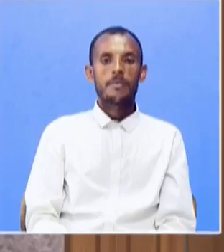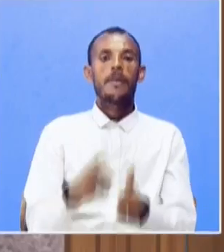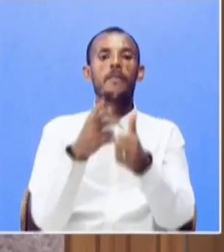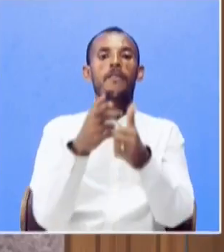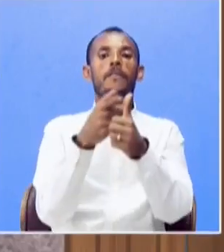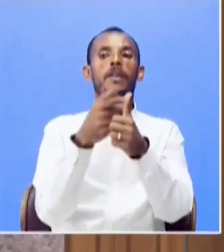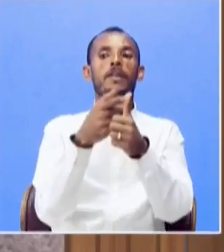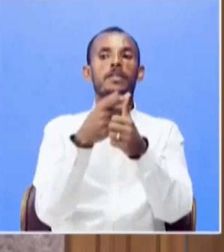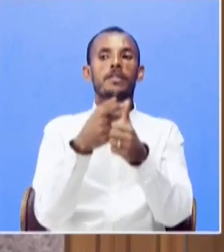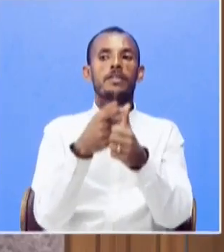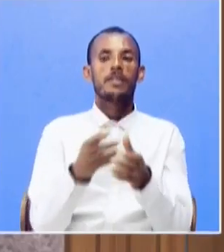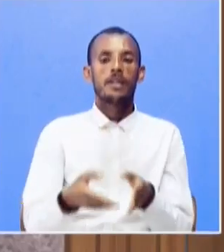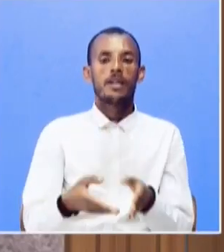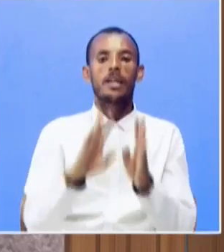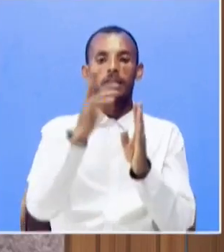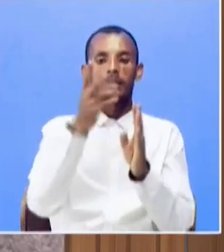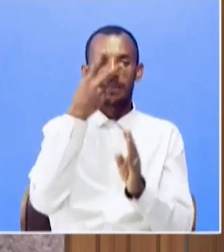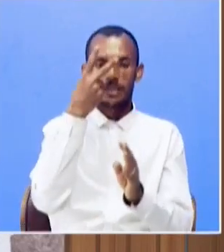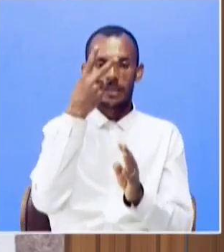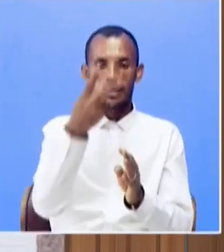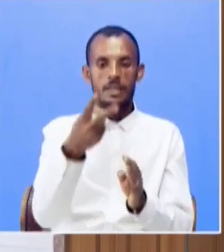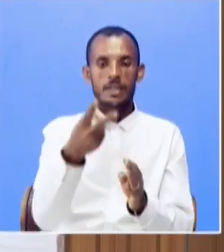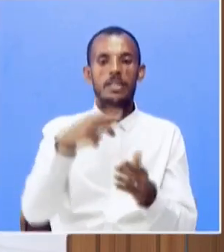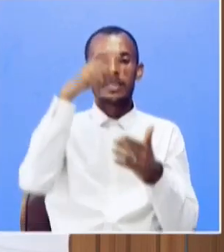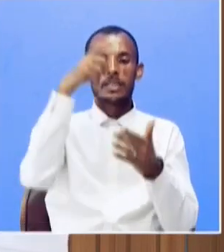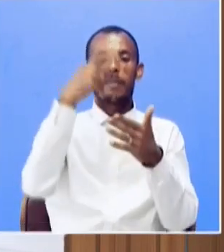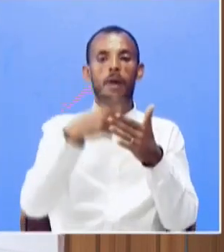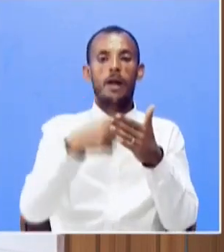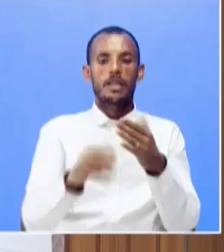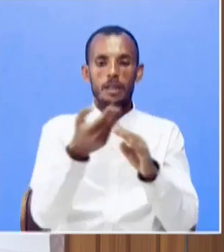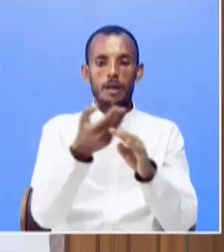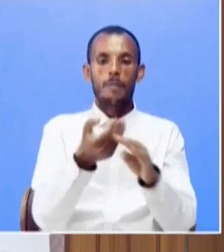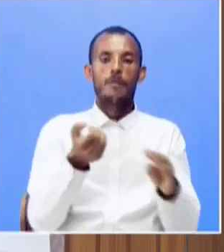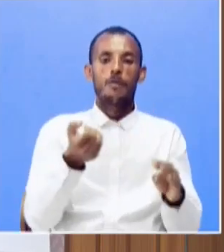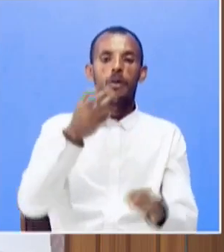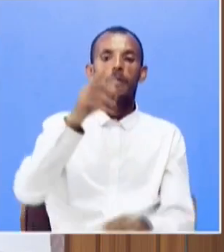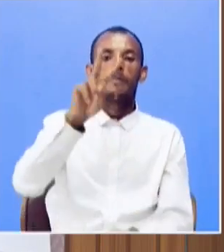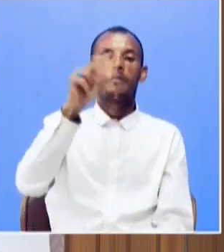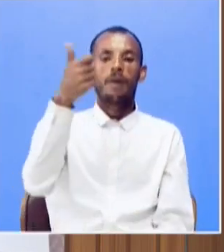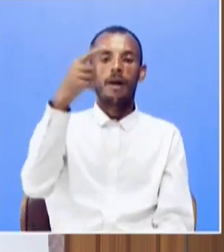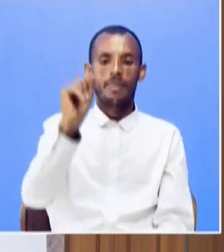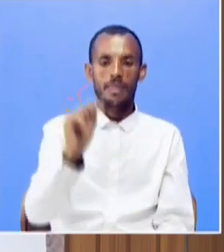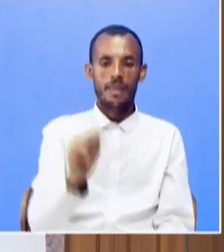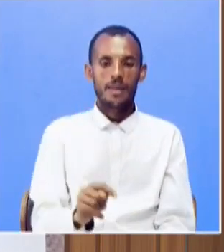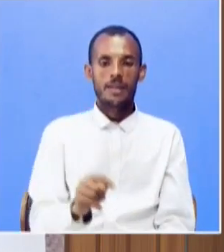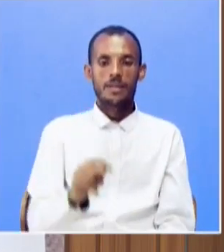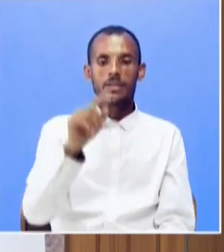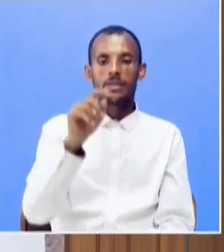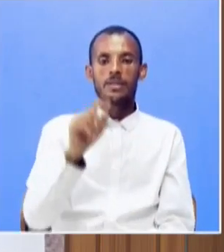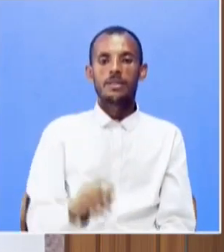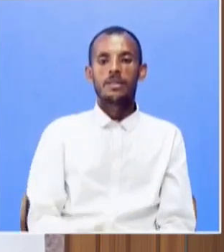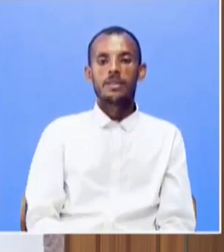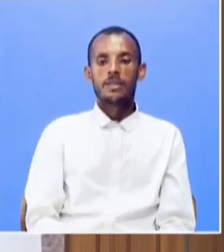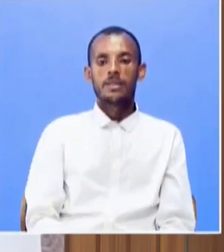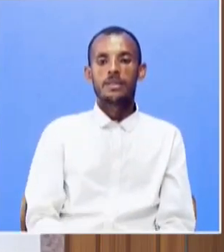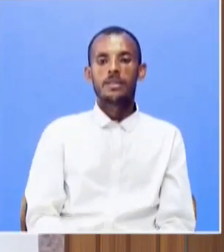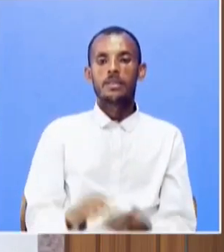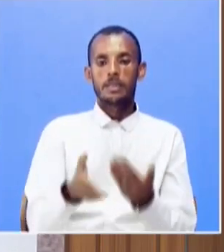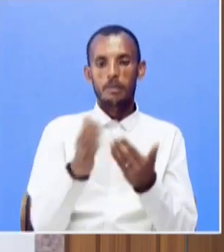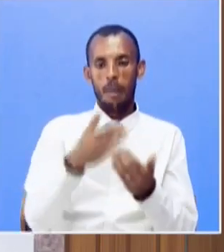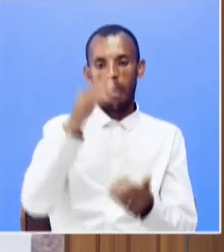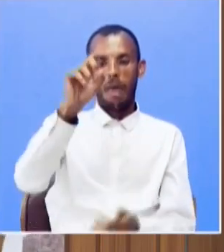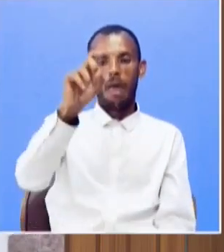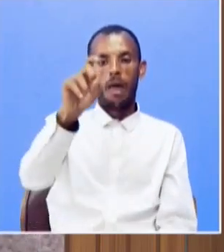first, let's assume the price before VAT to be X. We don't know the price before VAT, so assume to be